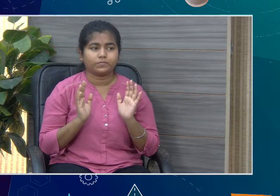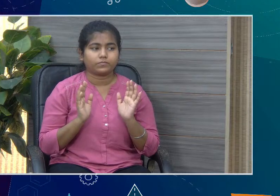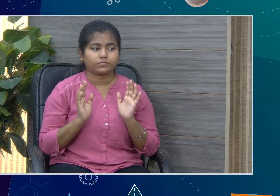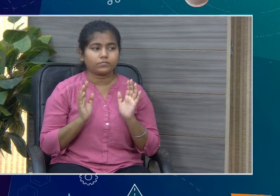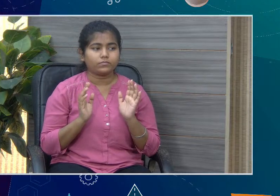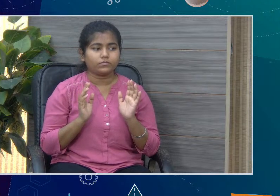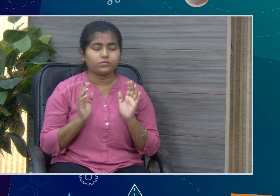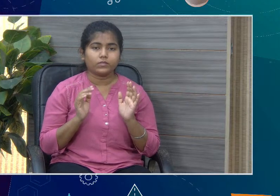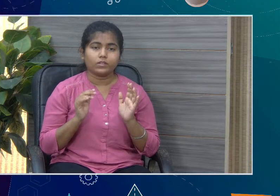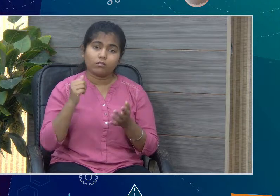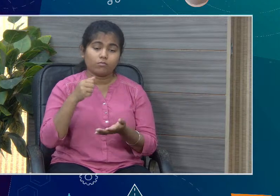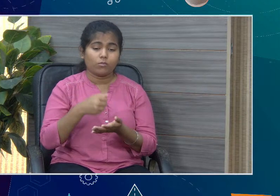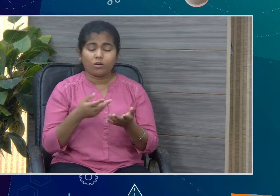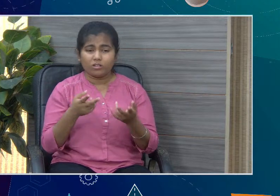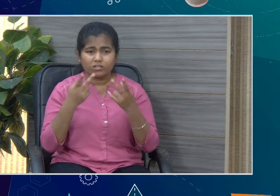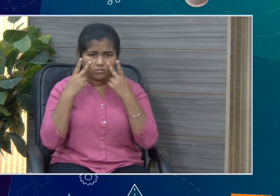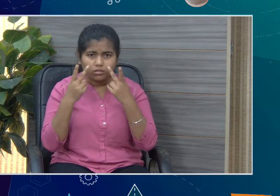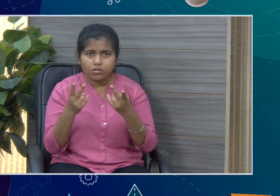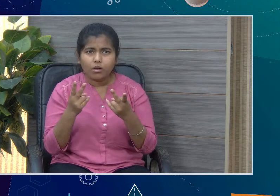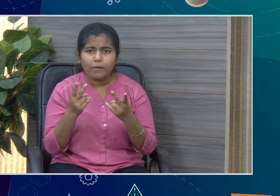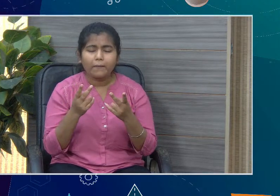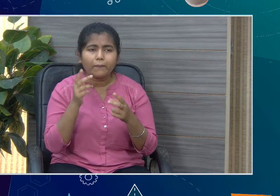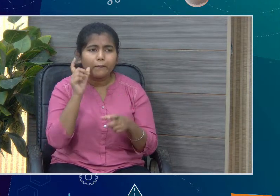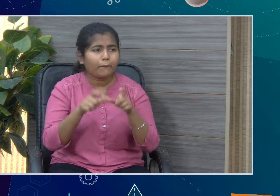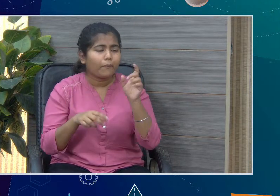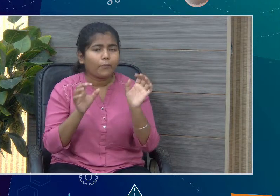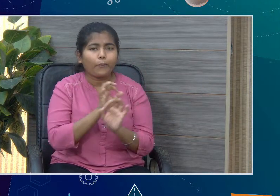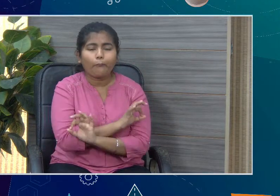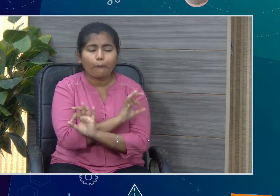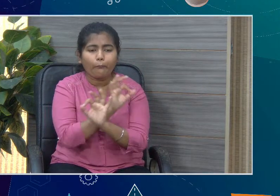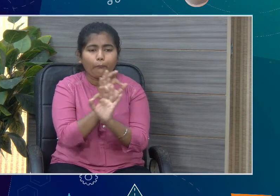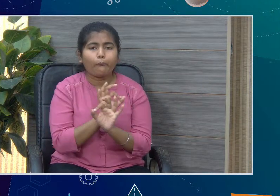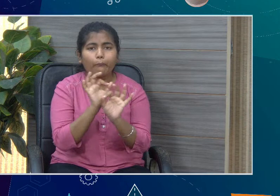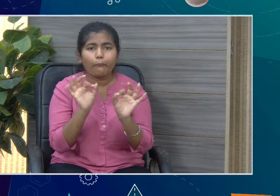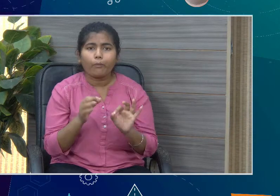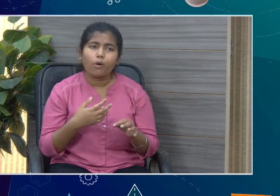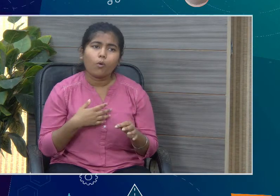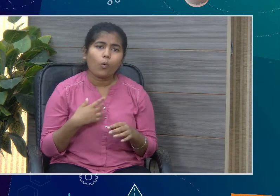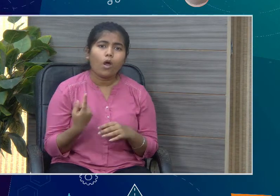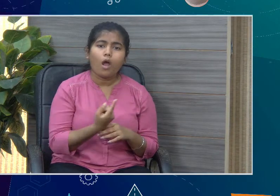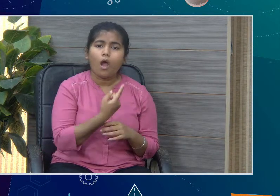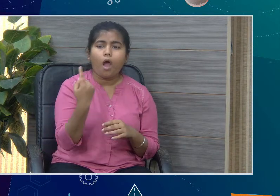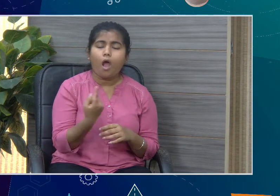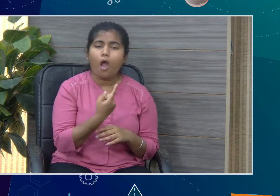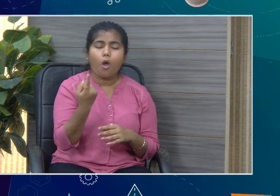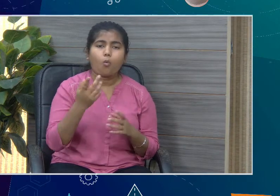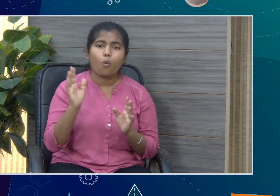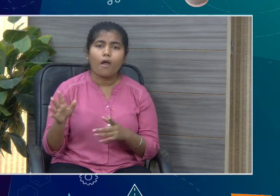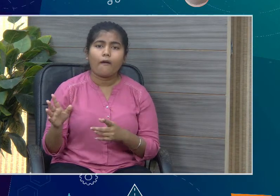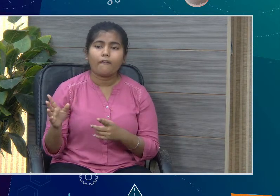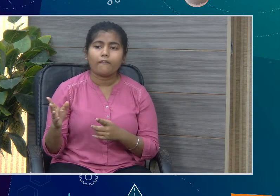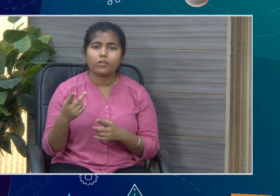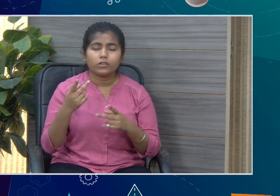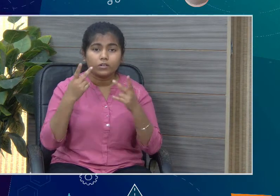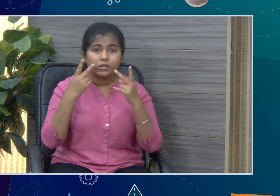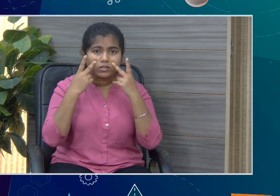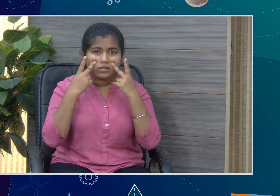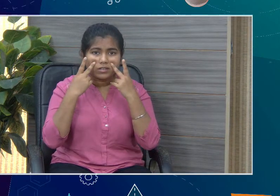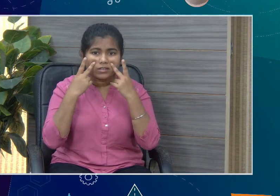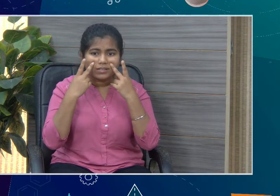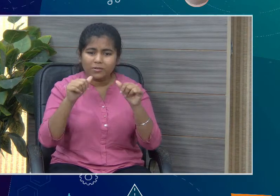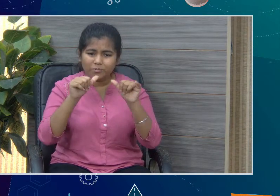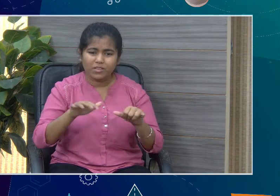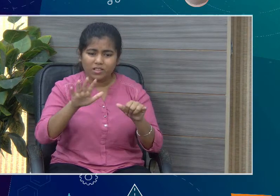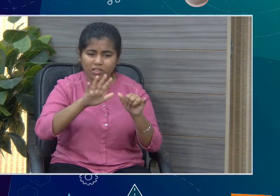was no one living. He was all alone there. And you see, when there is no shore, no mainland